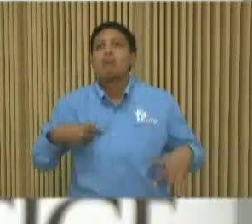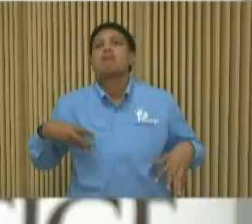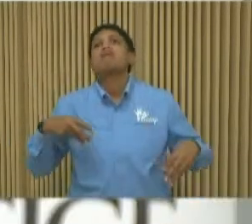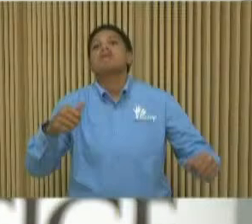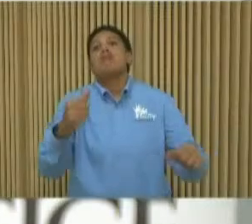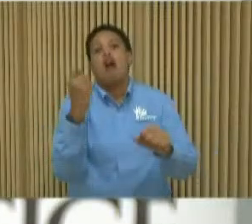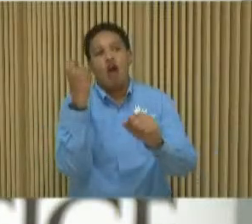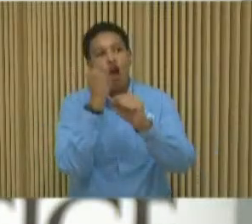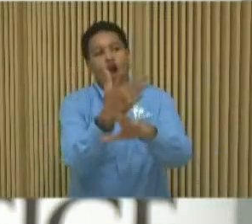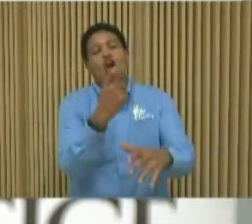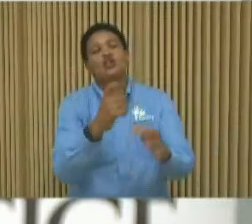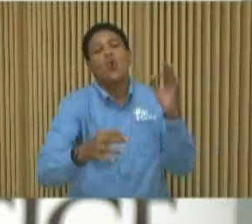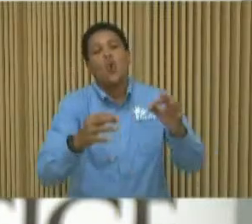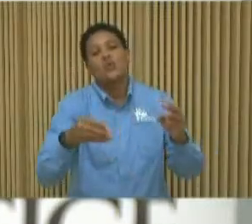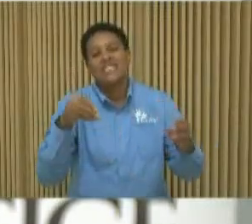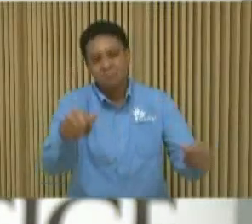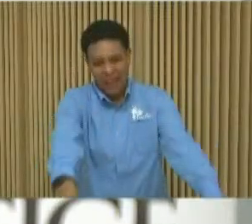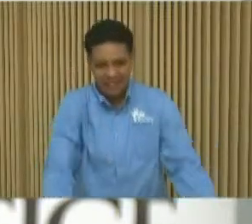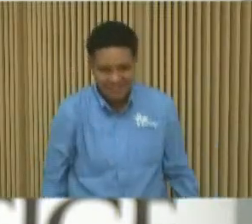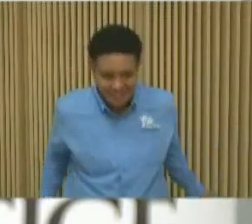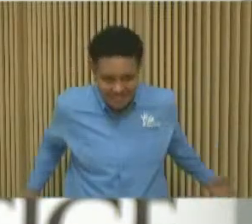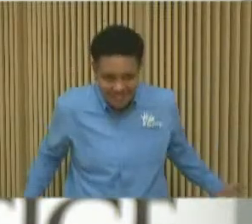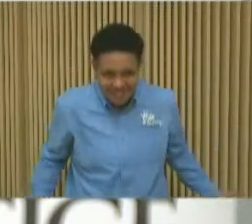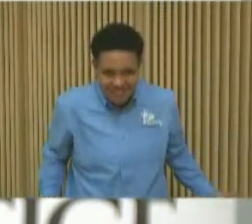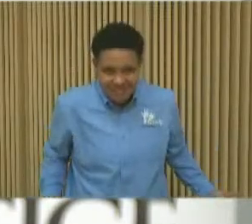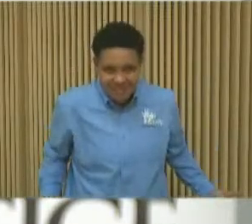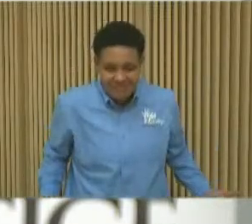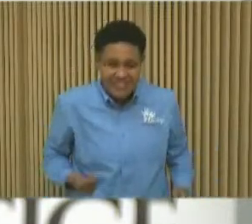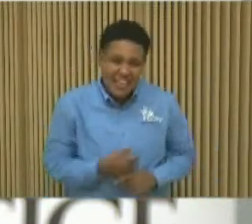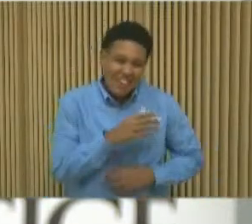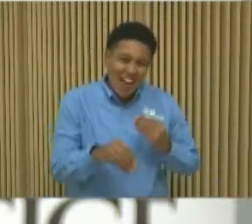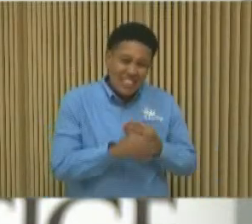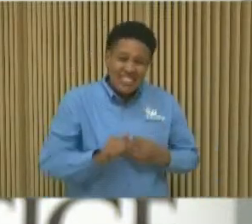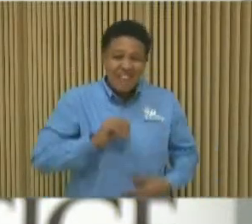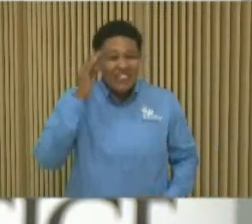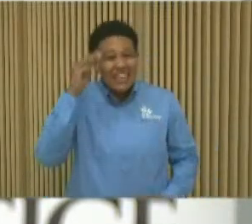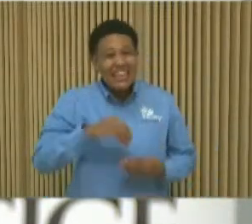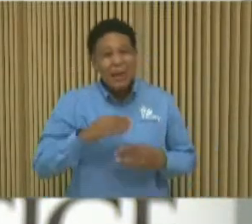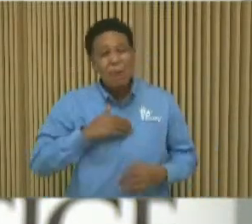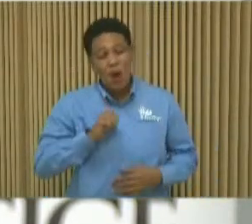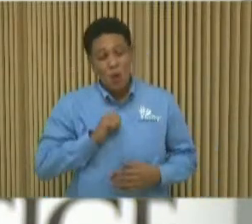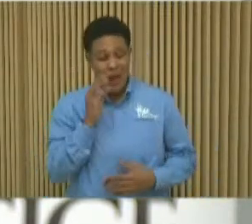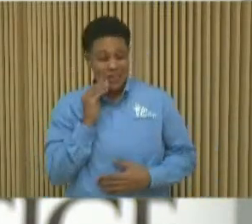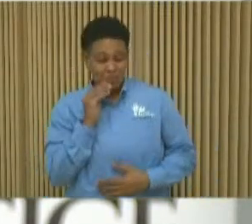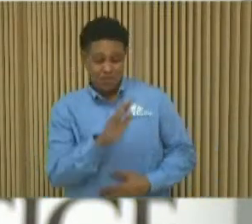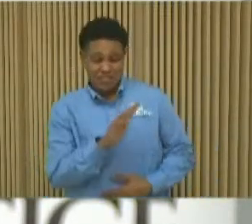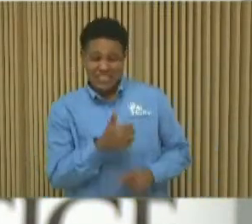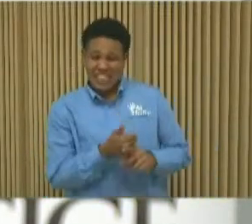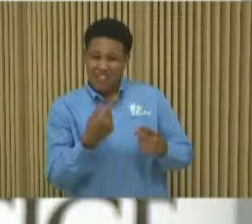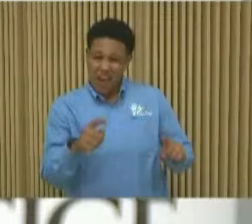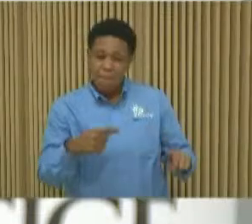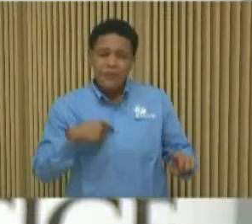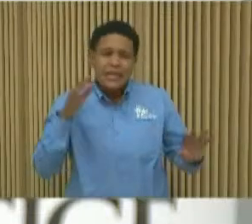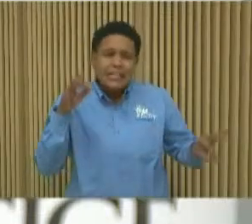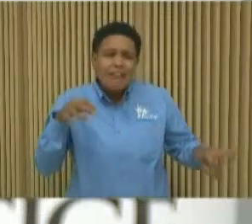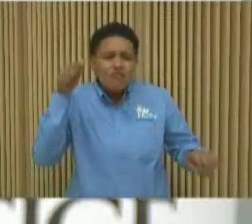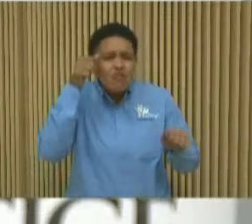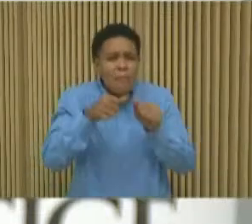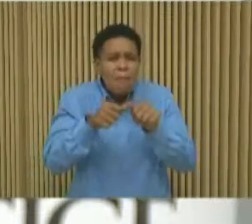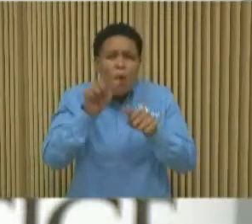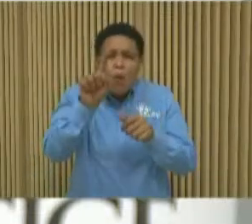cause the court to pay. And so I think in my experience, I definitely remember